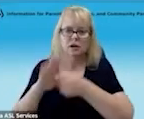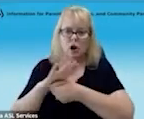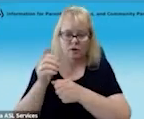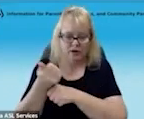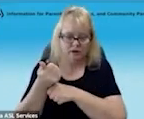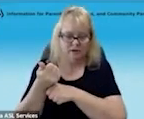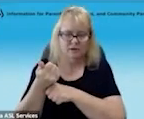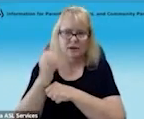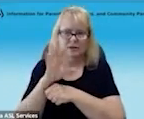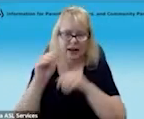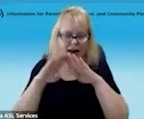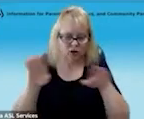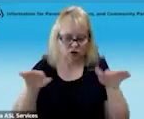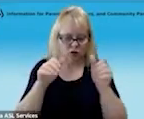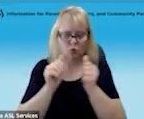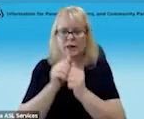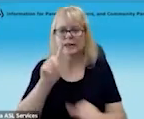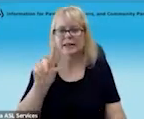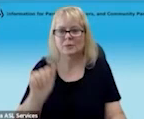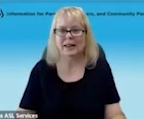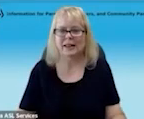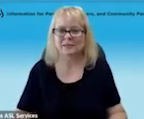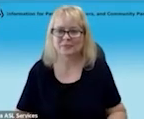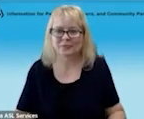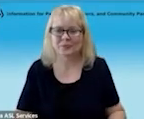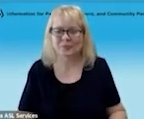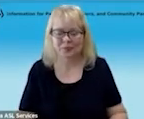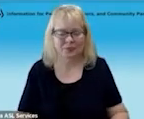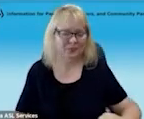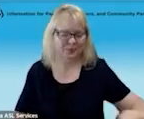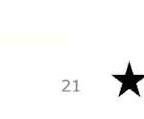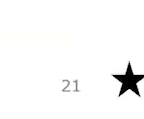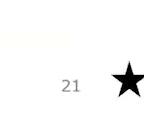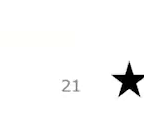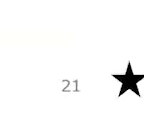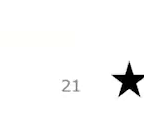will address COVID-19 in children with disabilities. Dr. Yergin-Alsop.